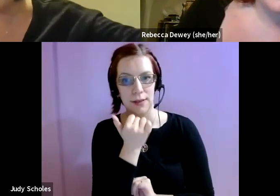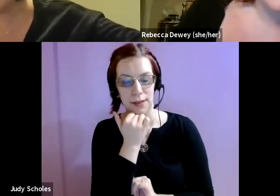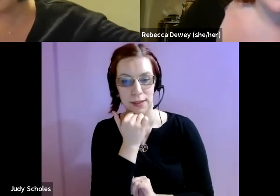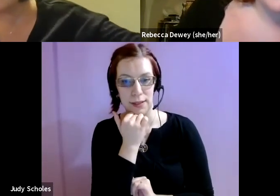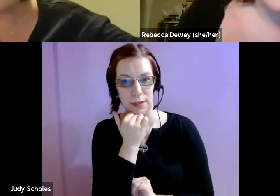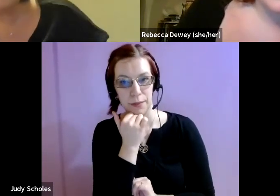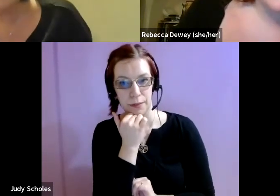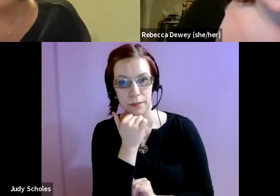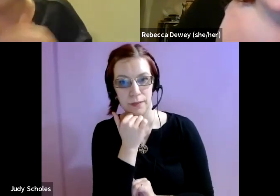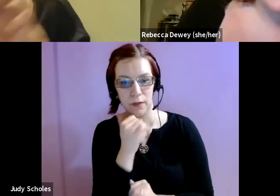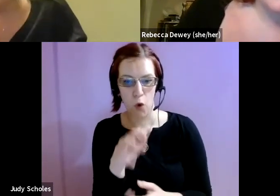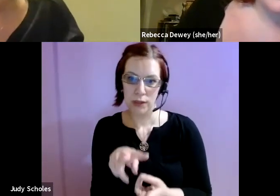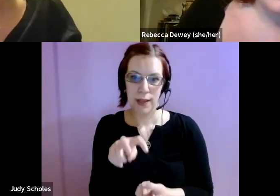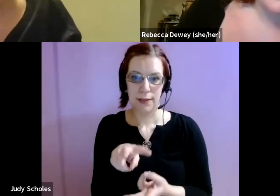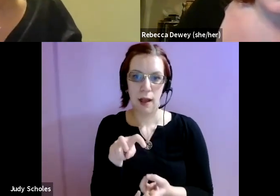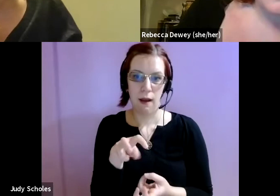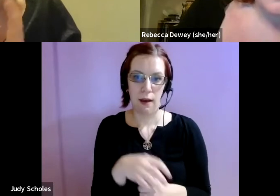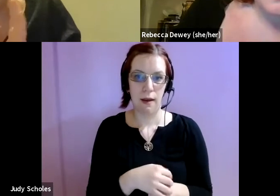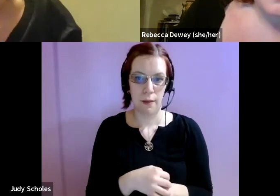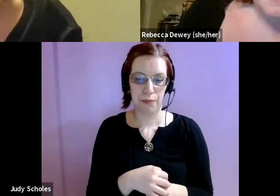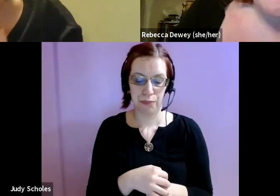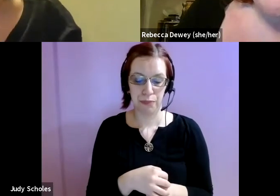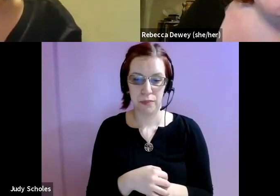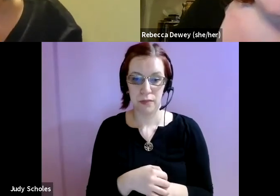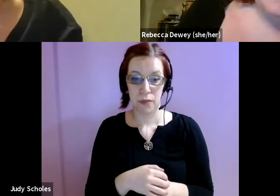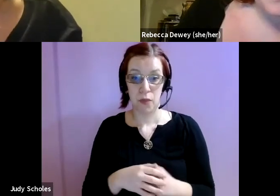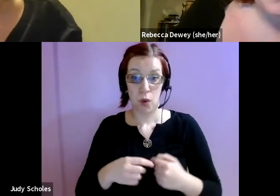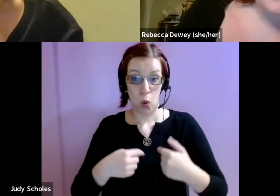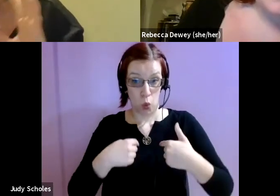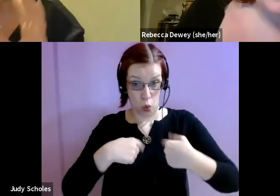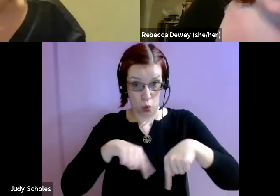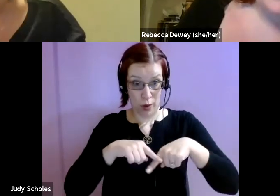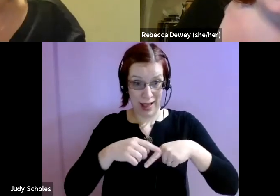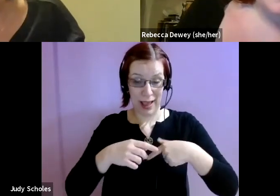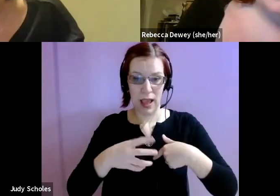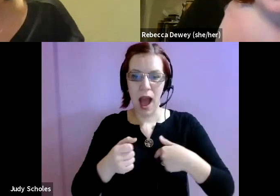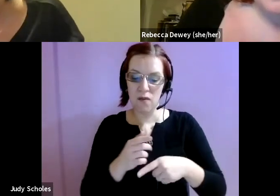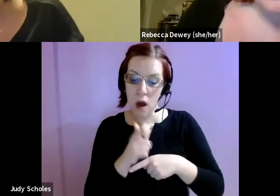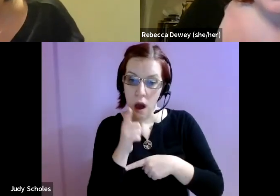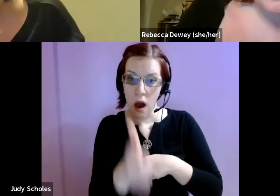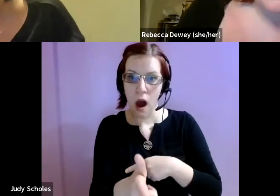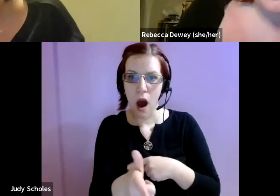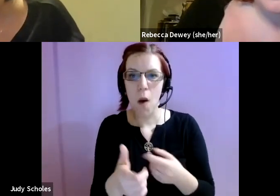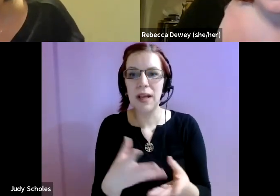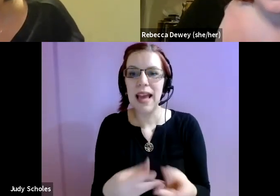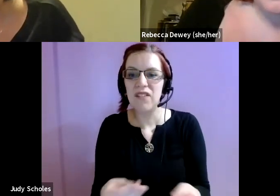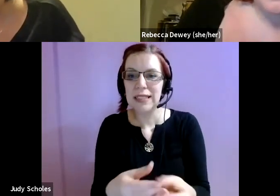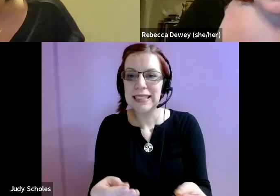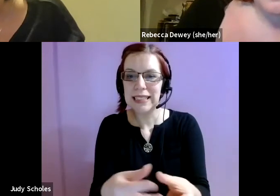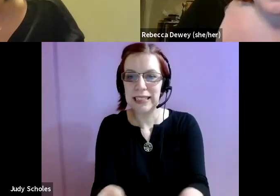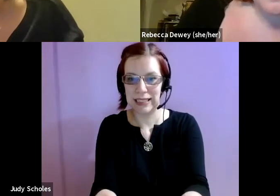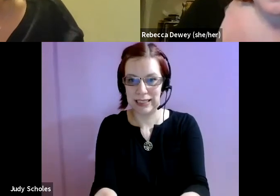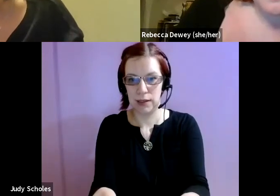optimum size of detector. We put arm cavities, as I mentioned, in the arms of our gravitational wave